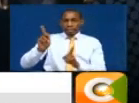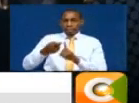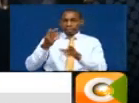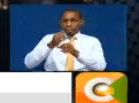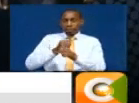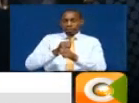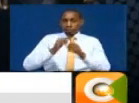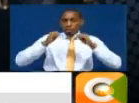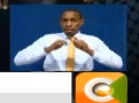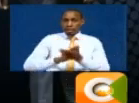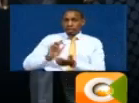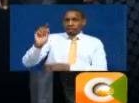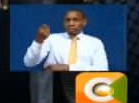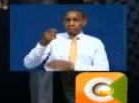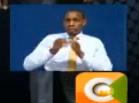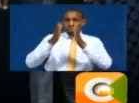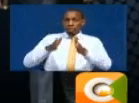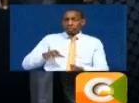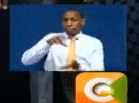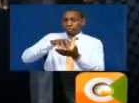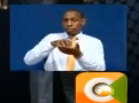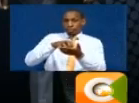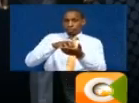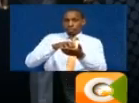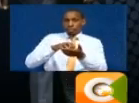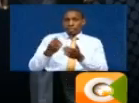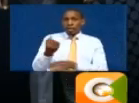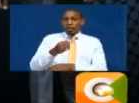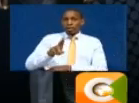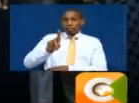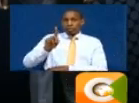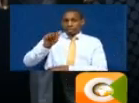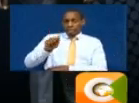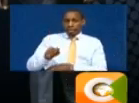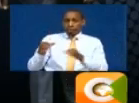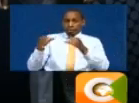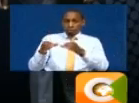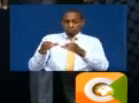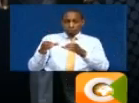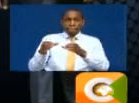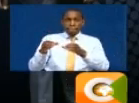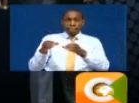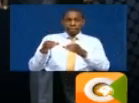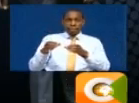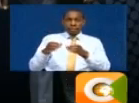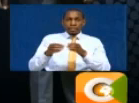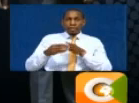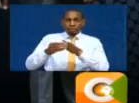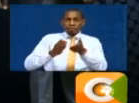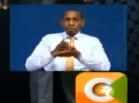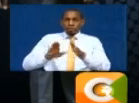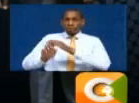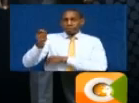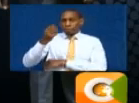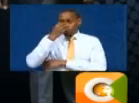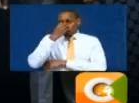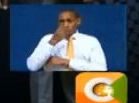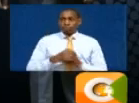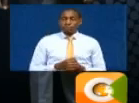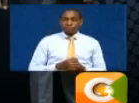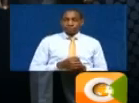coalition agreement, the presidential flag bearer position is reserved for United Democratic Party UDA, headed by Deputy President